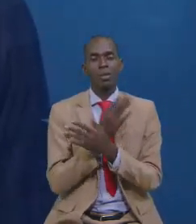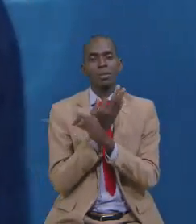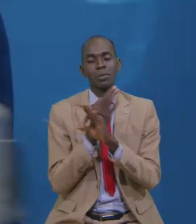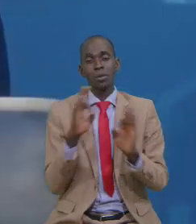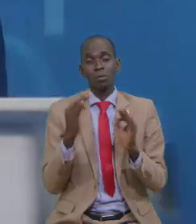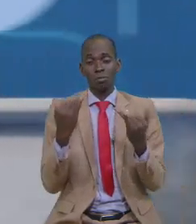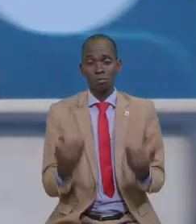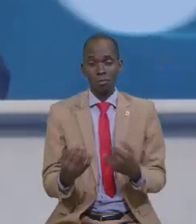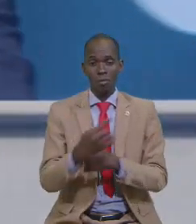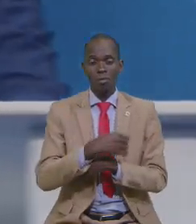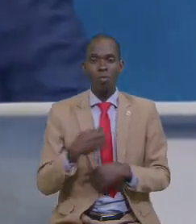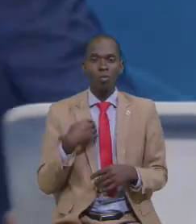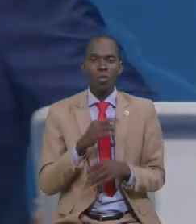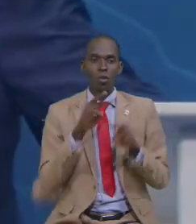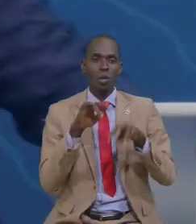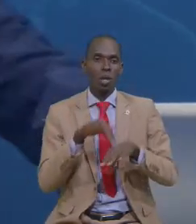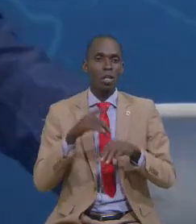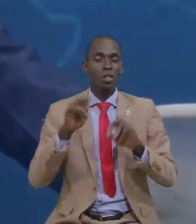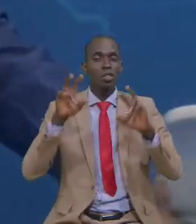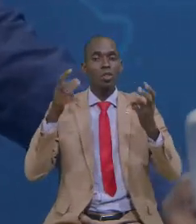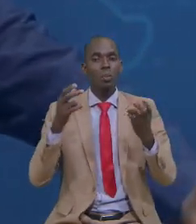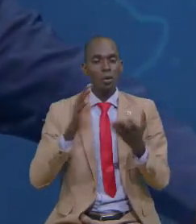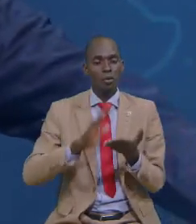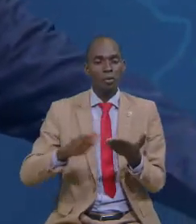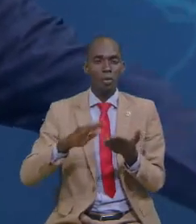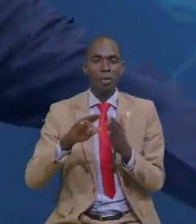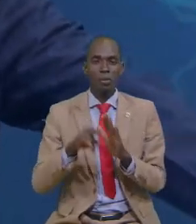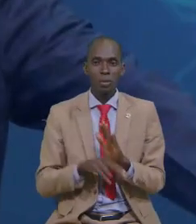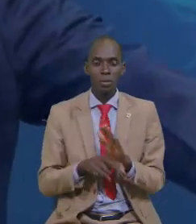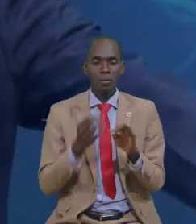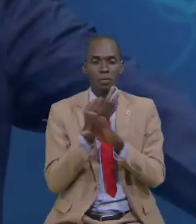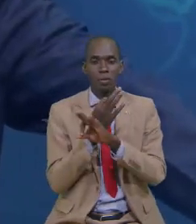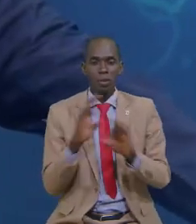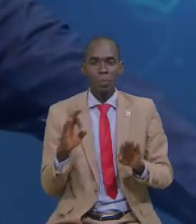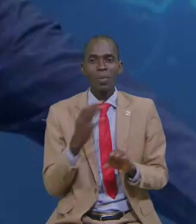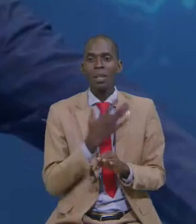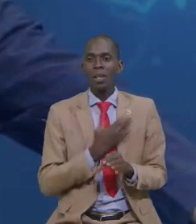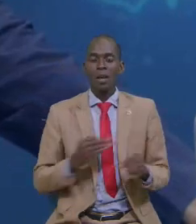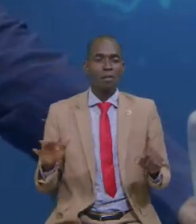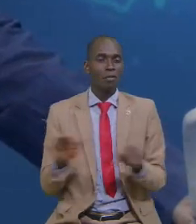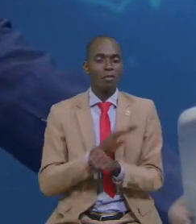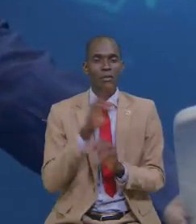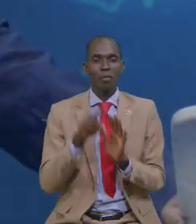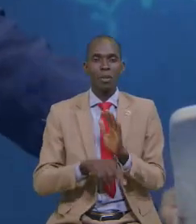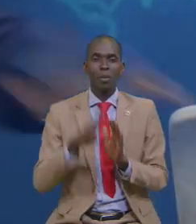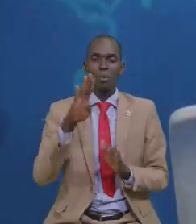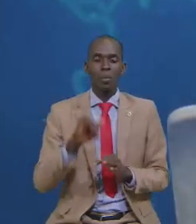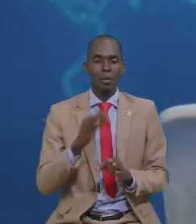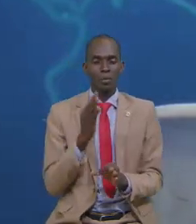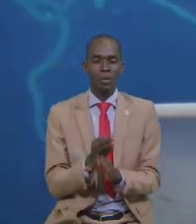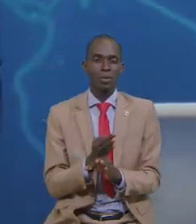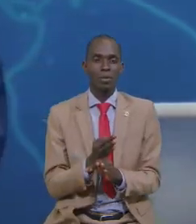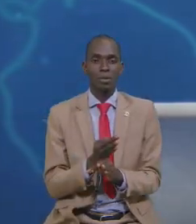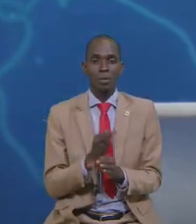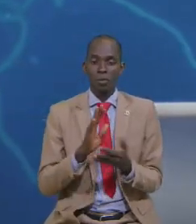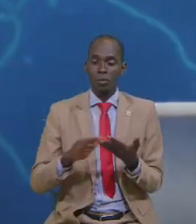we're looking at the message, forgiveness, freedom, and fullness by faith.